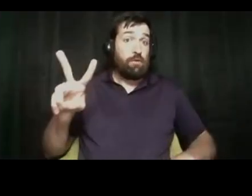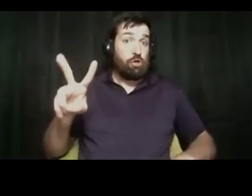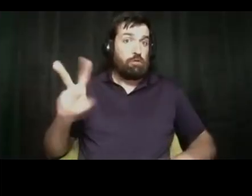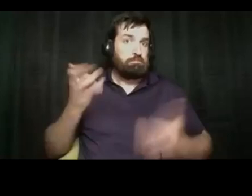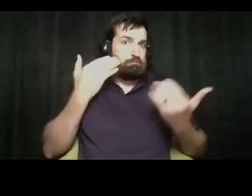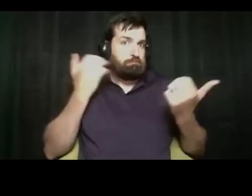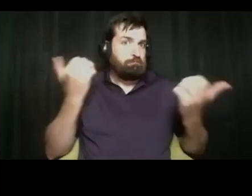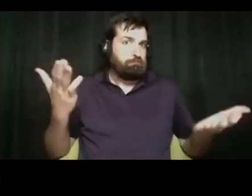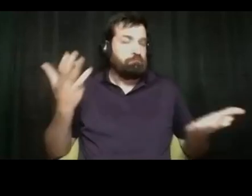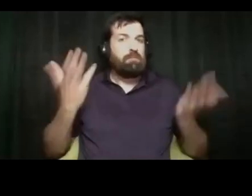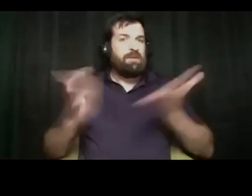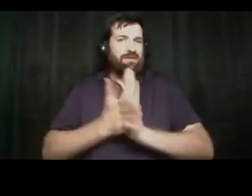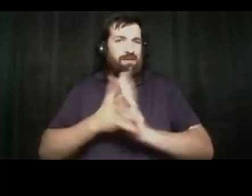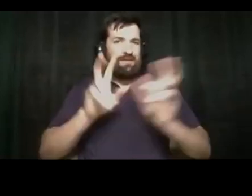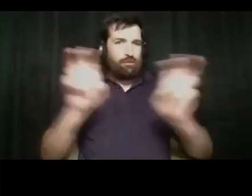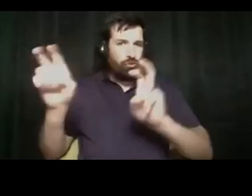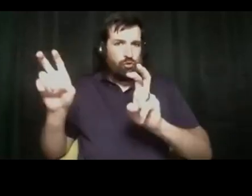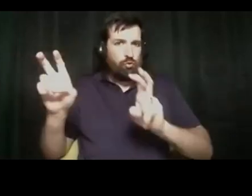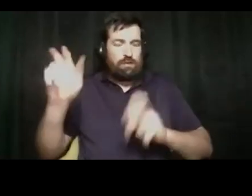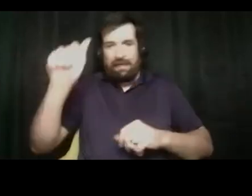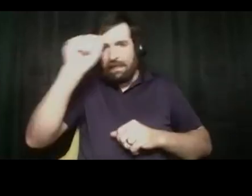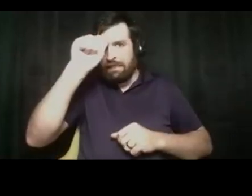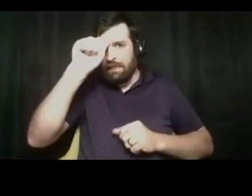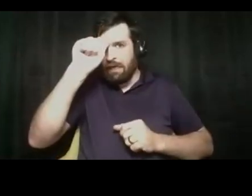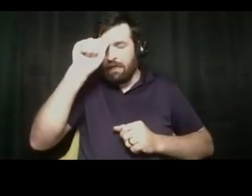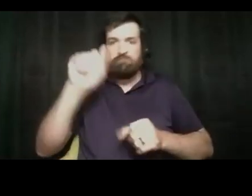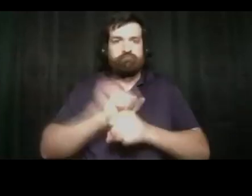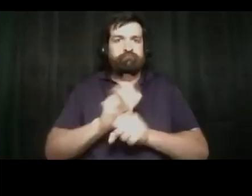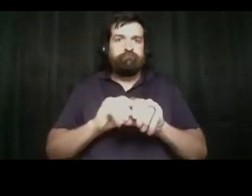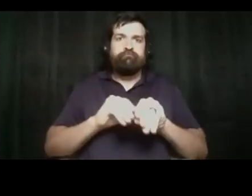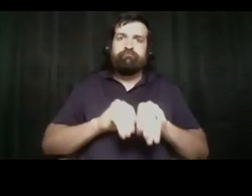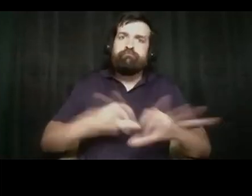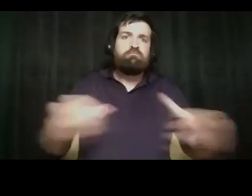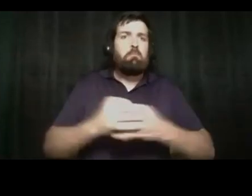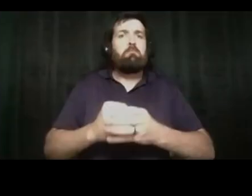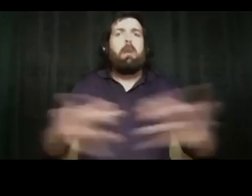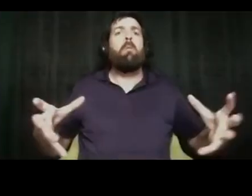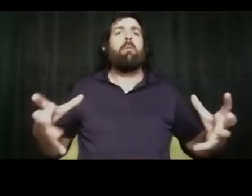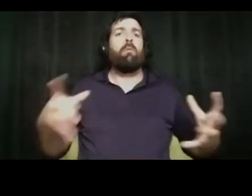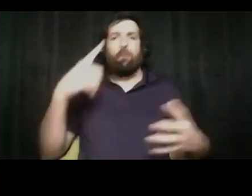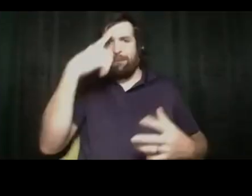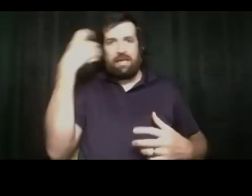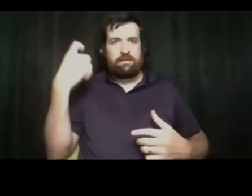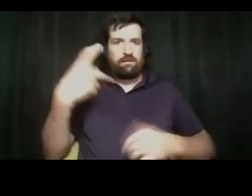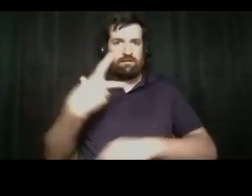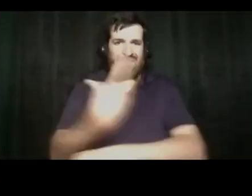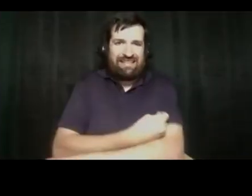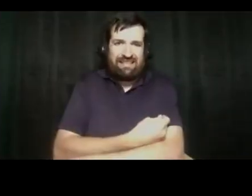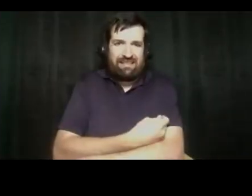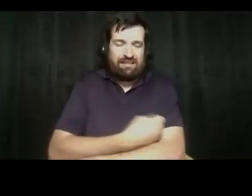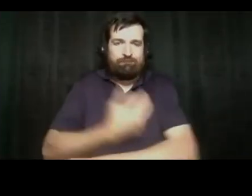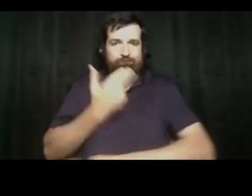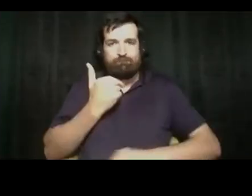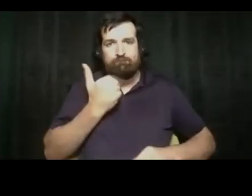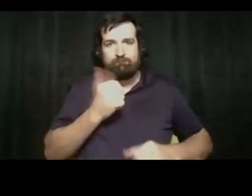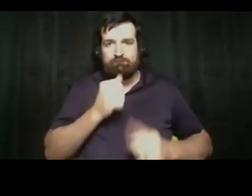up being an issue like India, where there's an explosion of infection just because the vaccination rates are not high enough